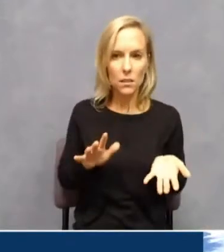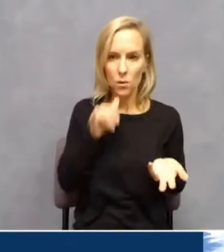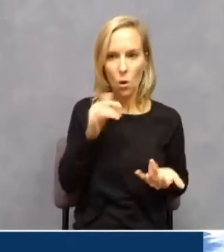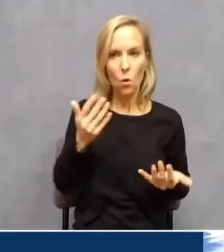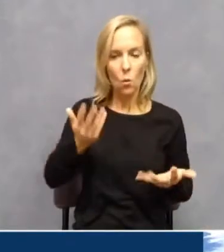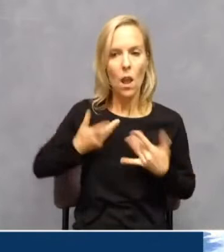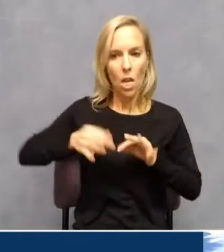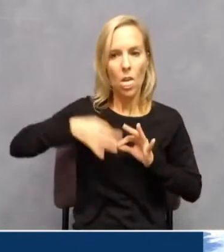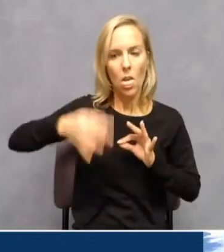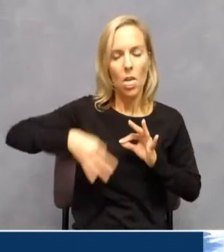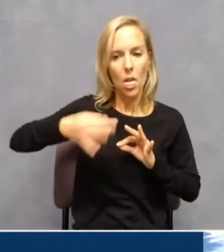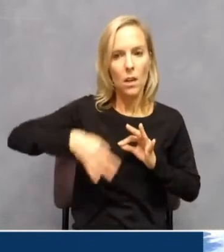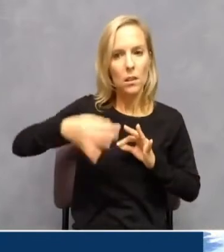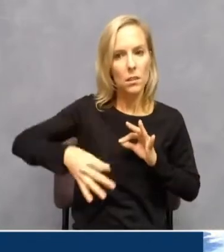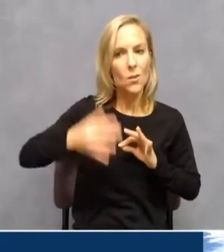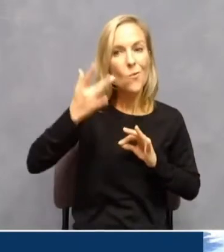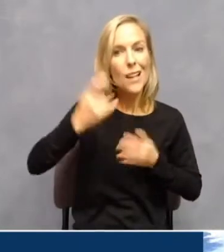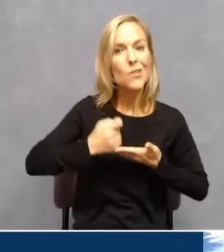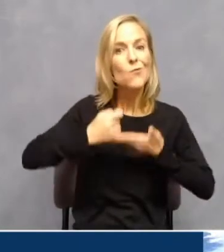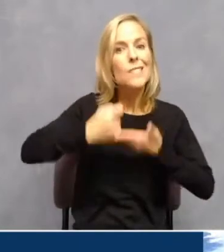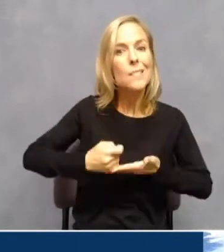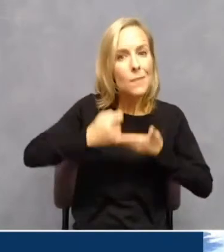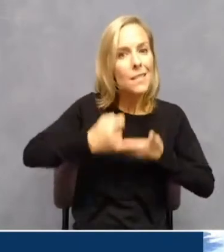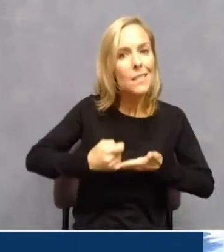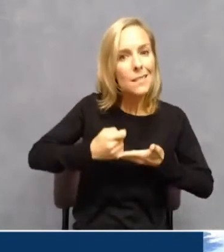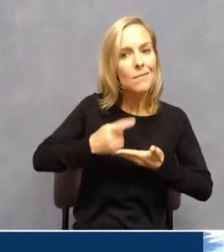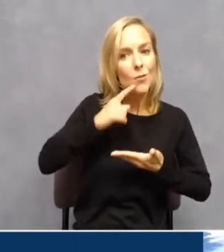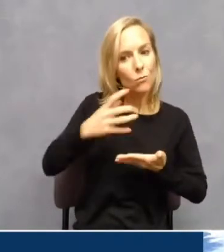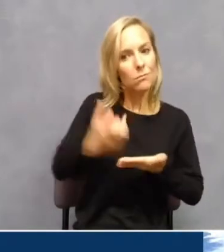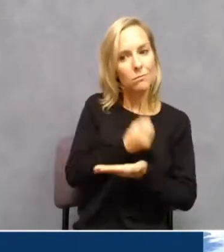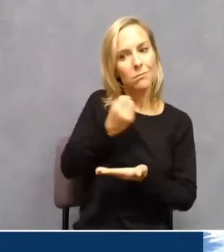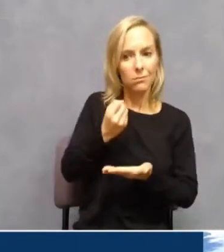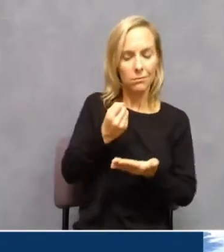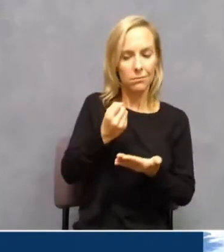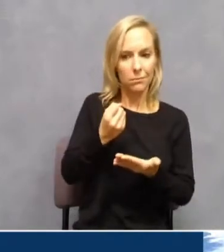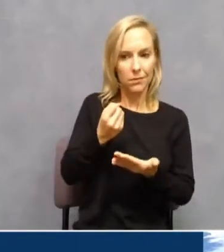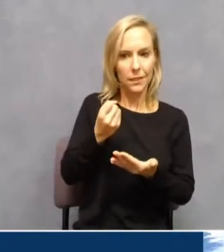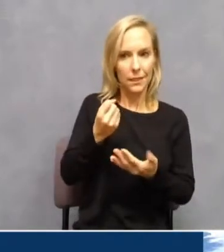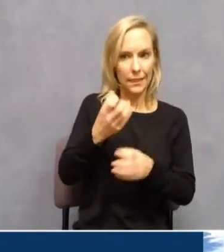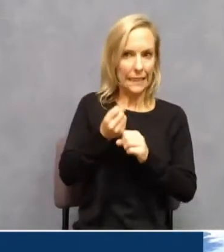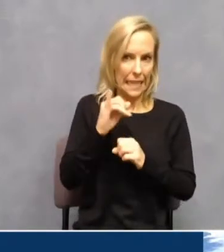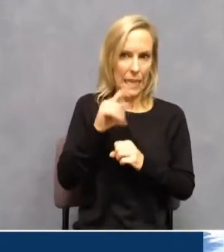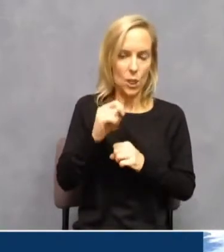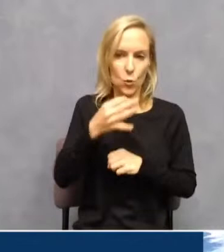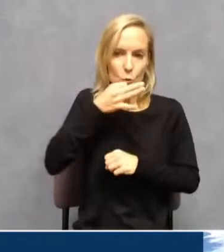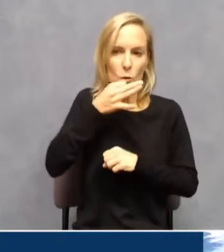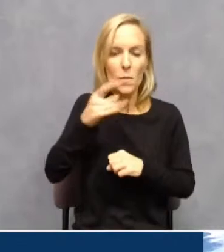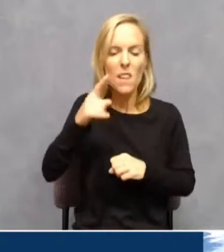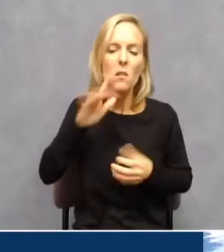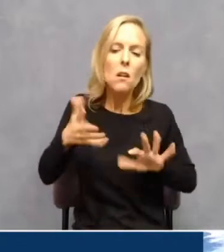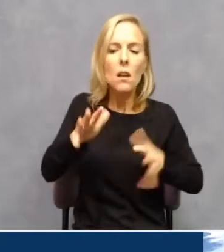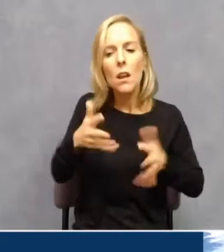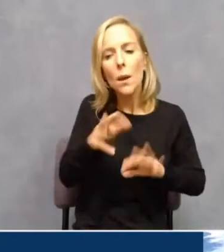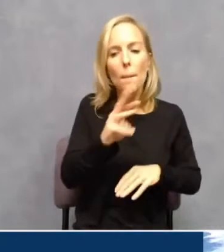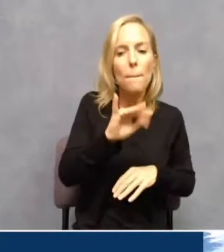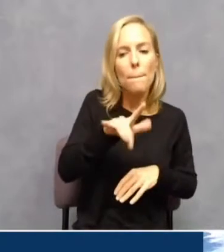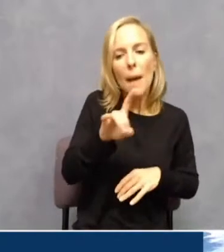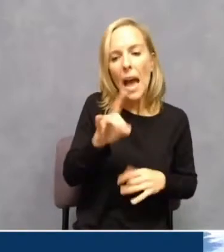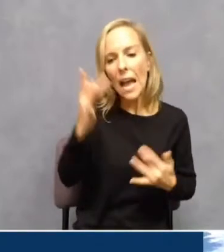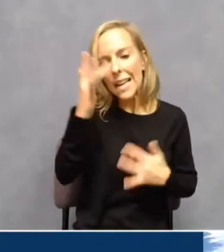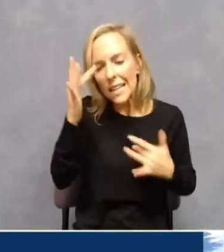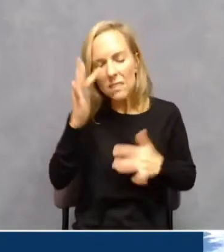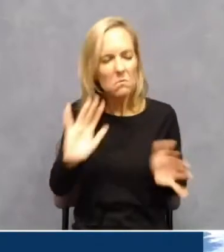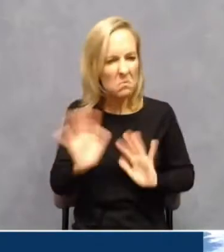because those treatments work better if they're given earlier. But if you're only mild to moderately ill, no, I don't think that going to the